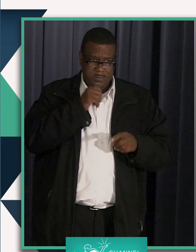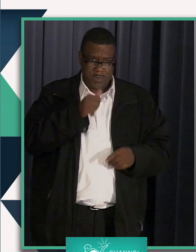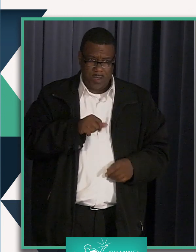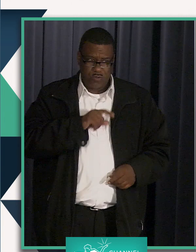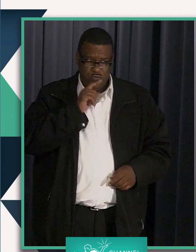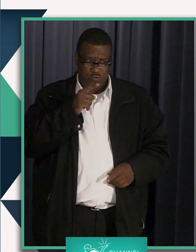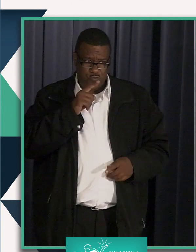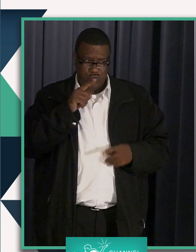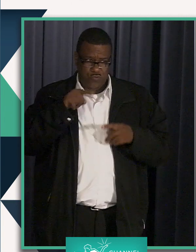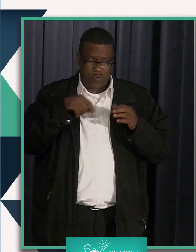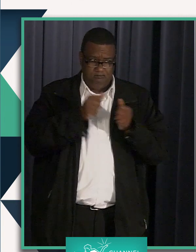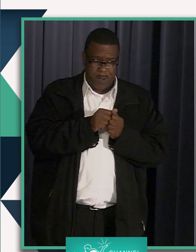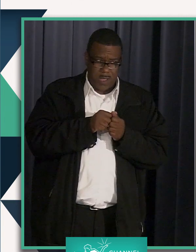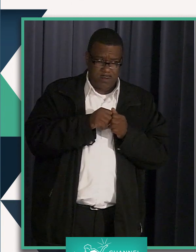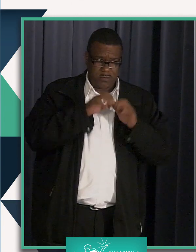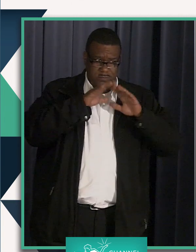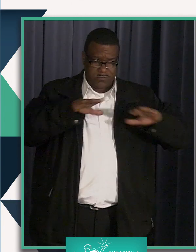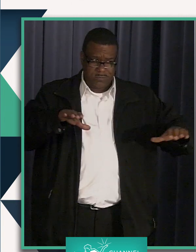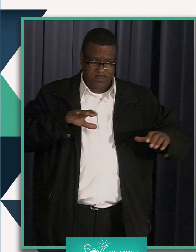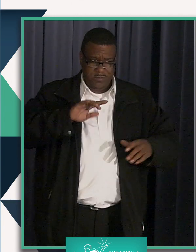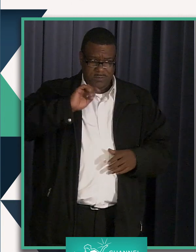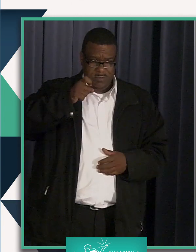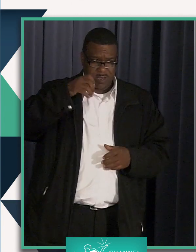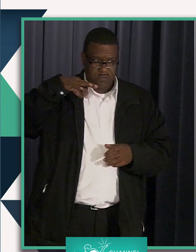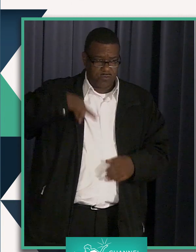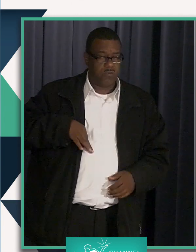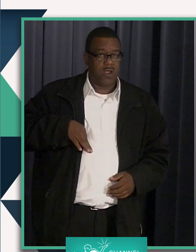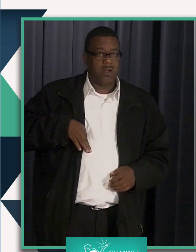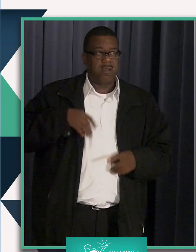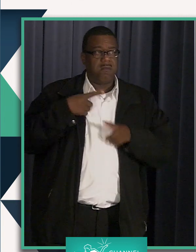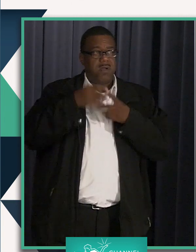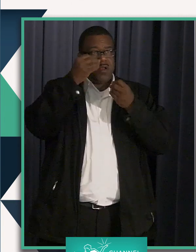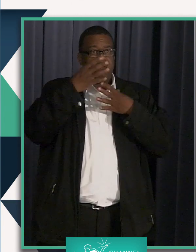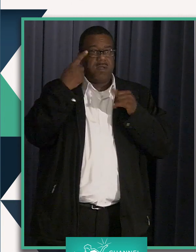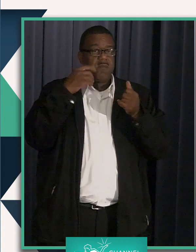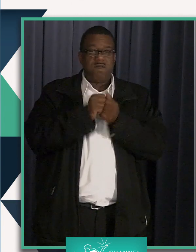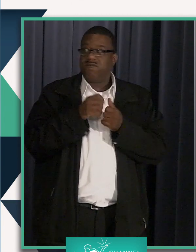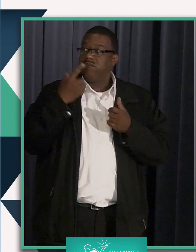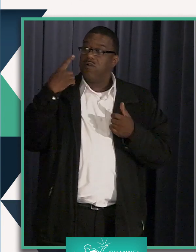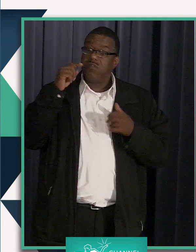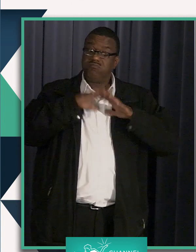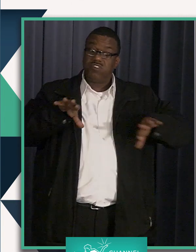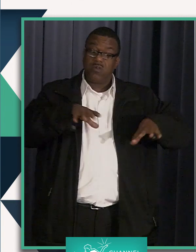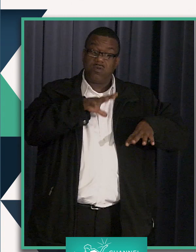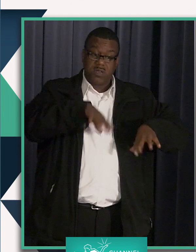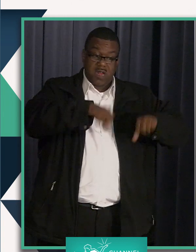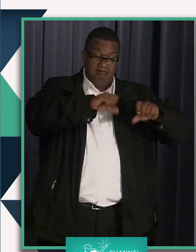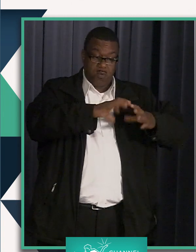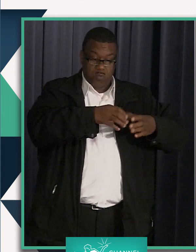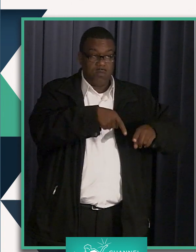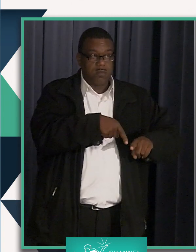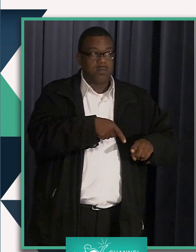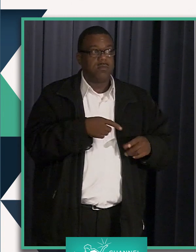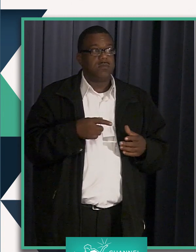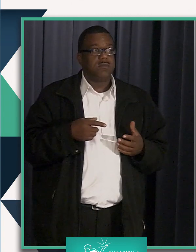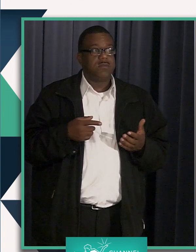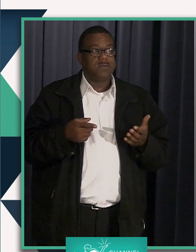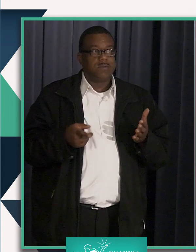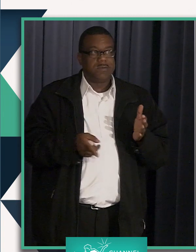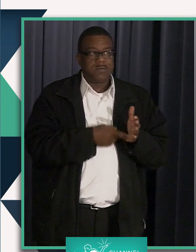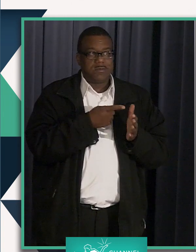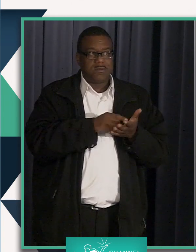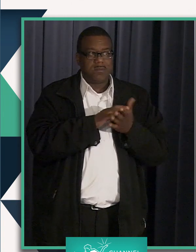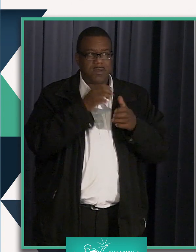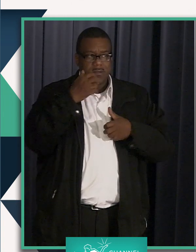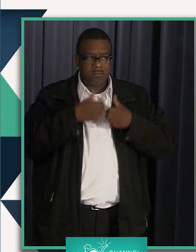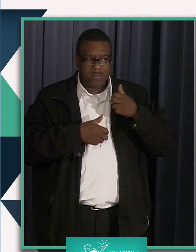credit. So I just want a clarification as far as like with adoption subsidy. I know sometimes that income counts and sometimes it doesn't for